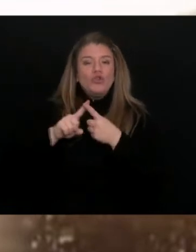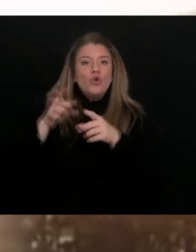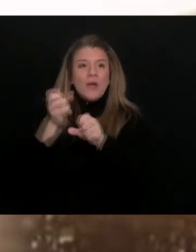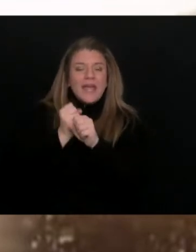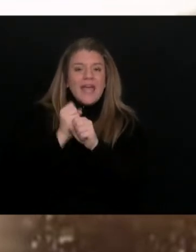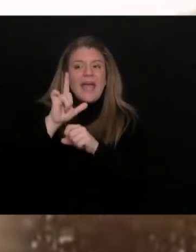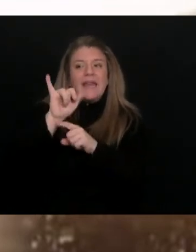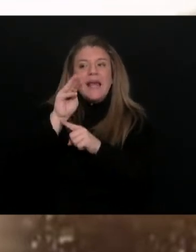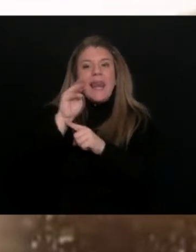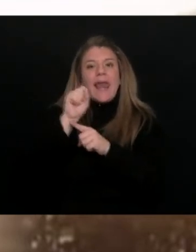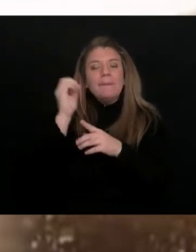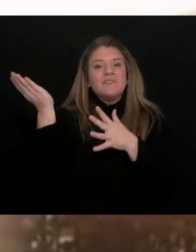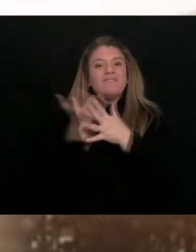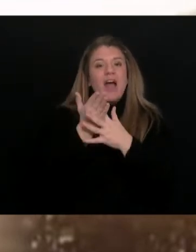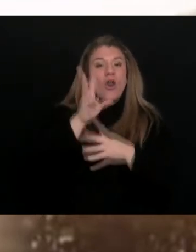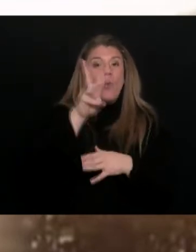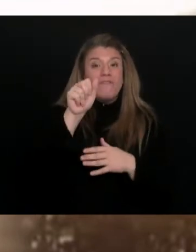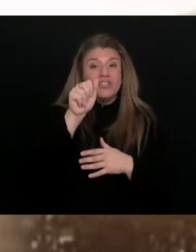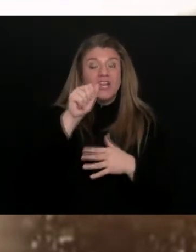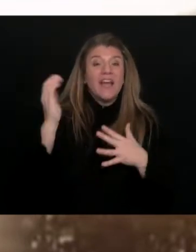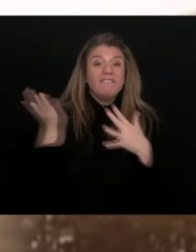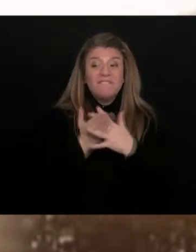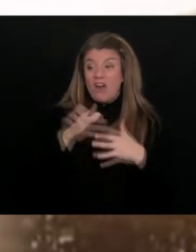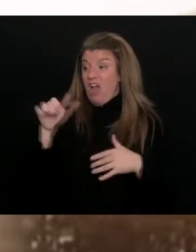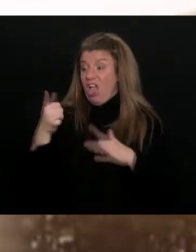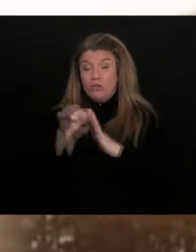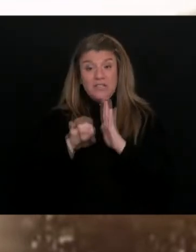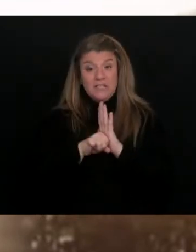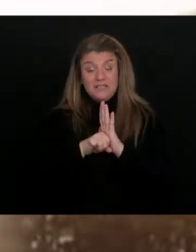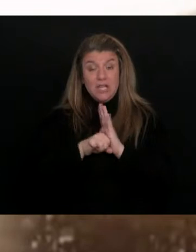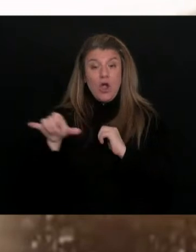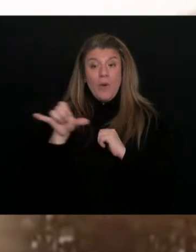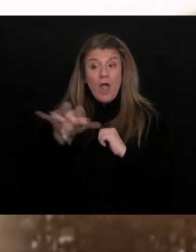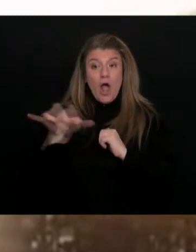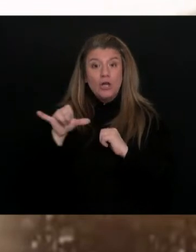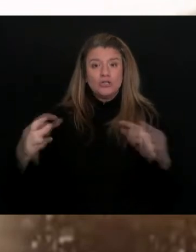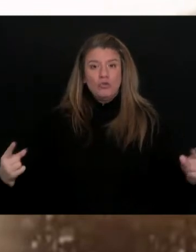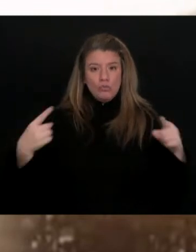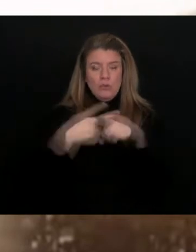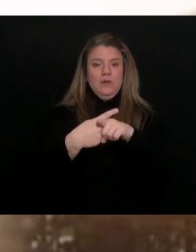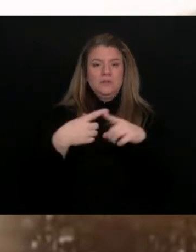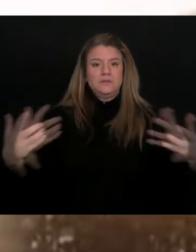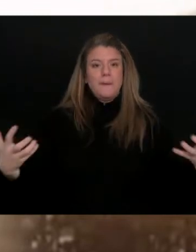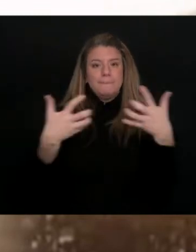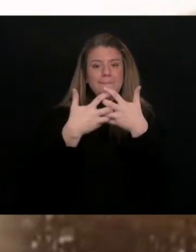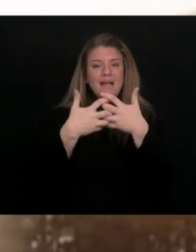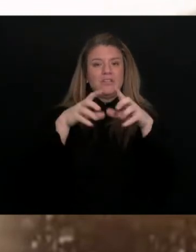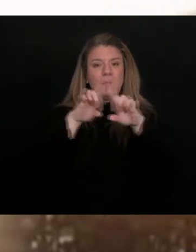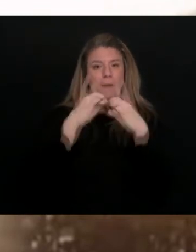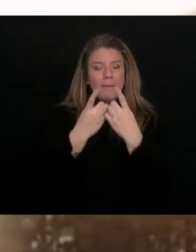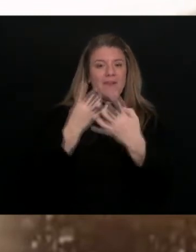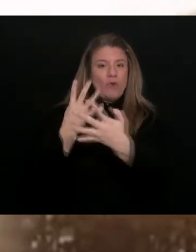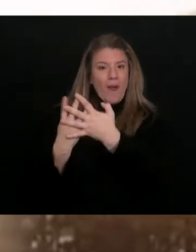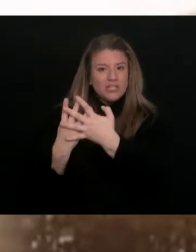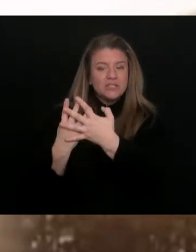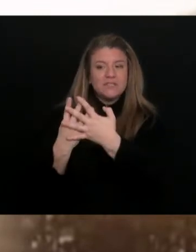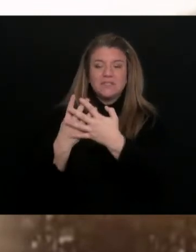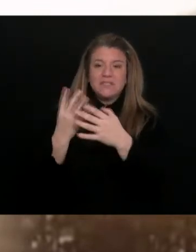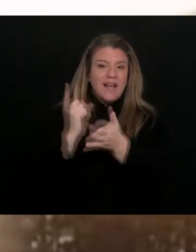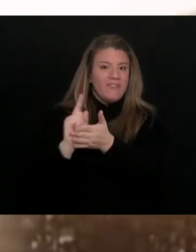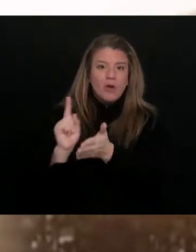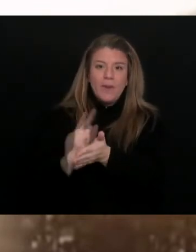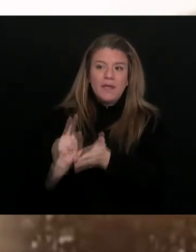in West Virginia with claims filed in other states. We also are cross-matching with the Department of Corrections every week.